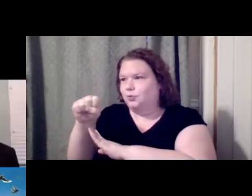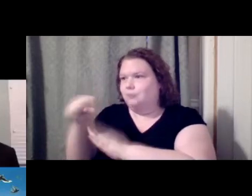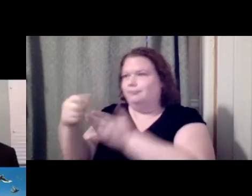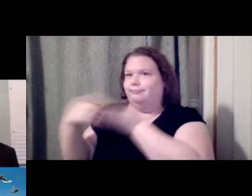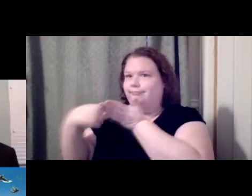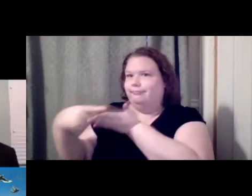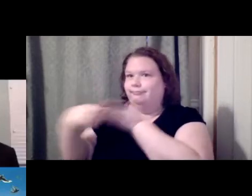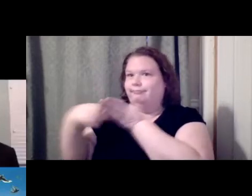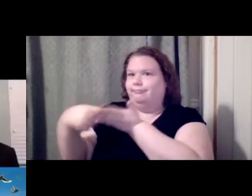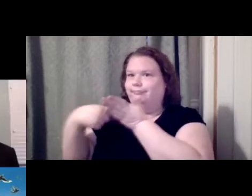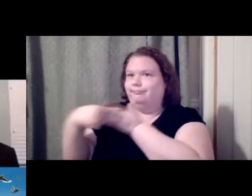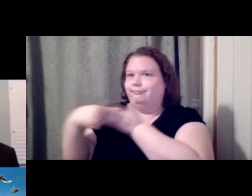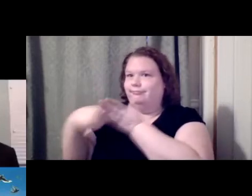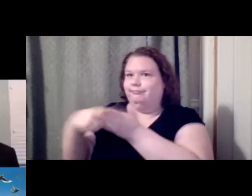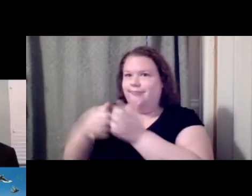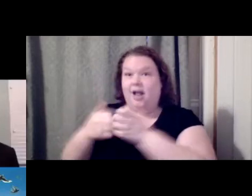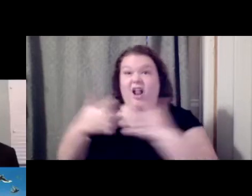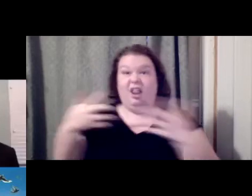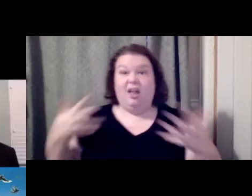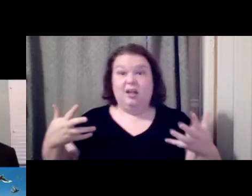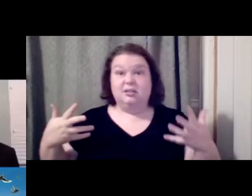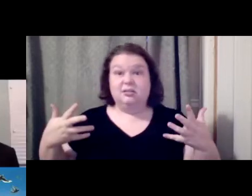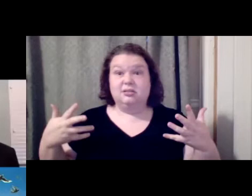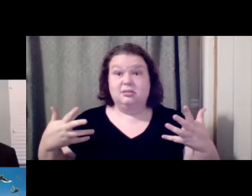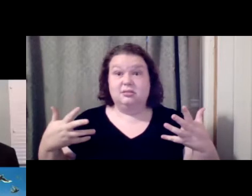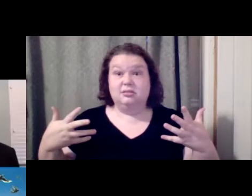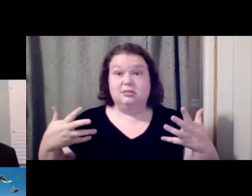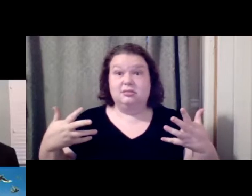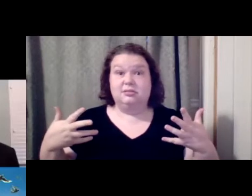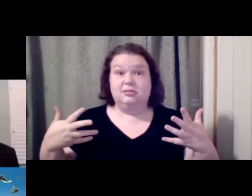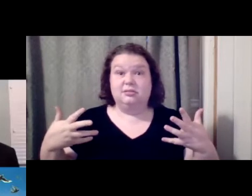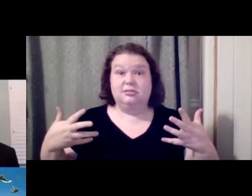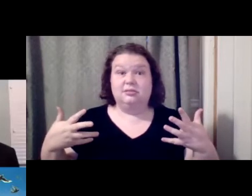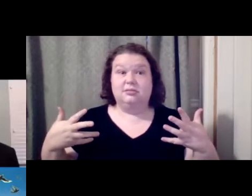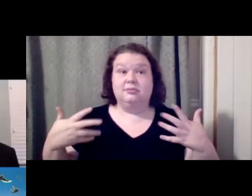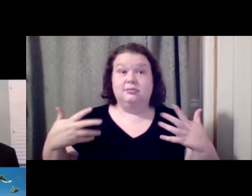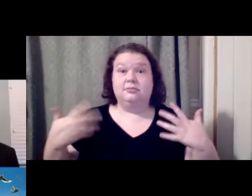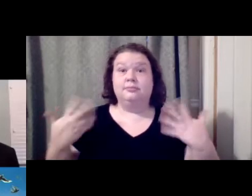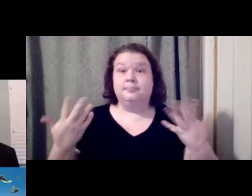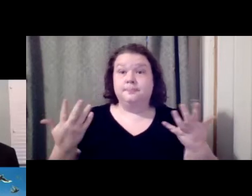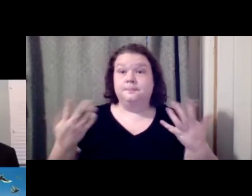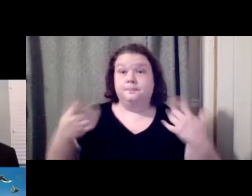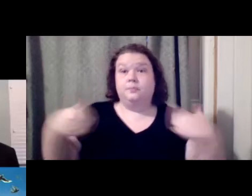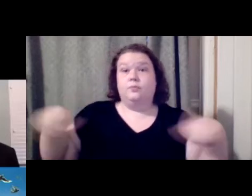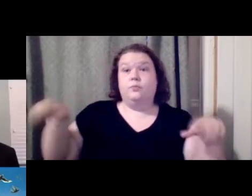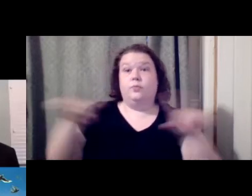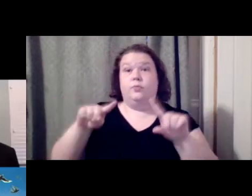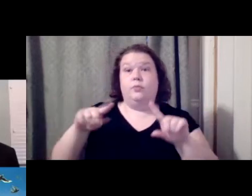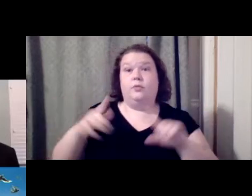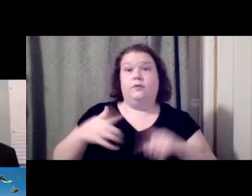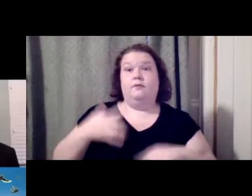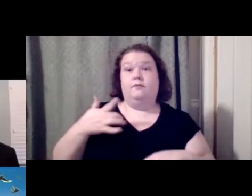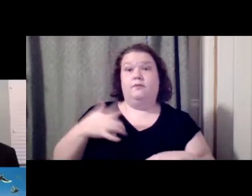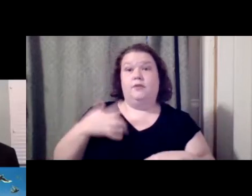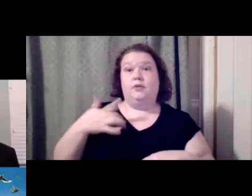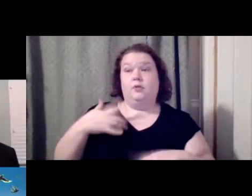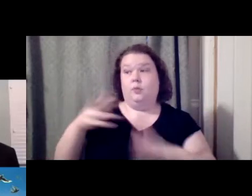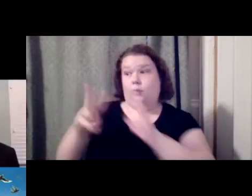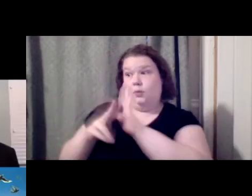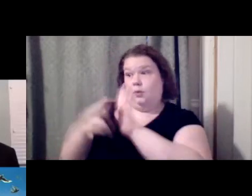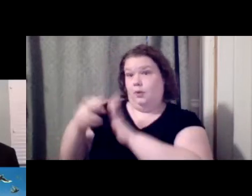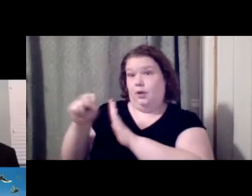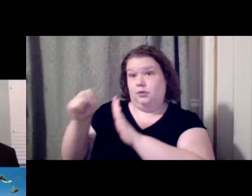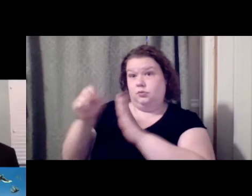So to the extent that you, I guess, feel that that was a good direction initially, my feeling